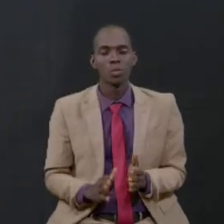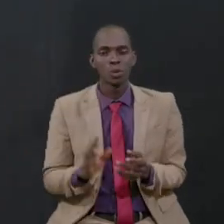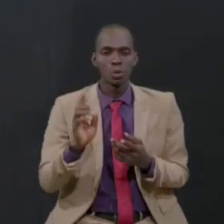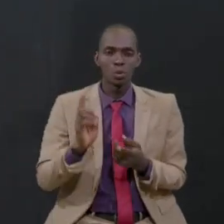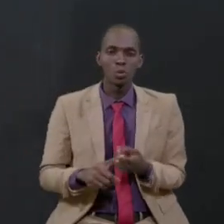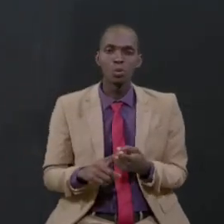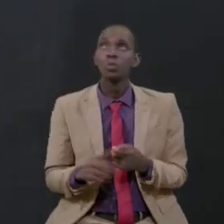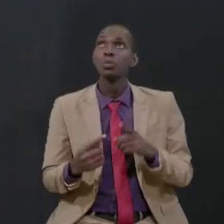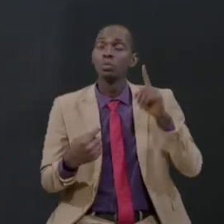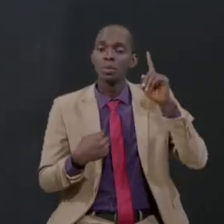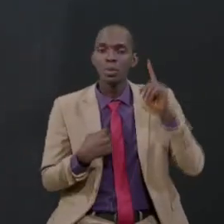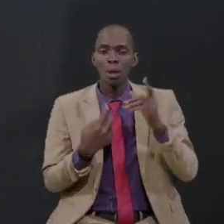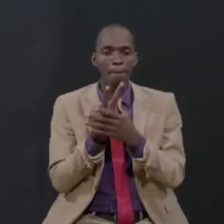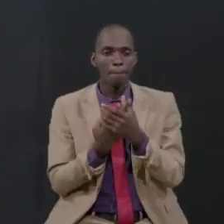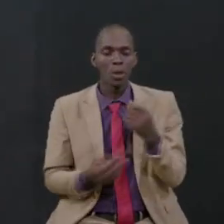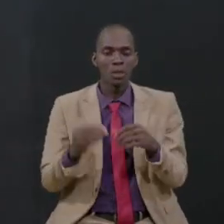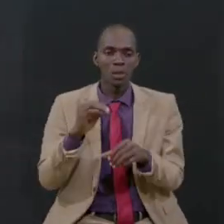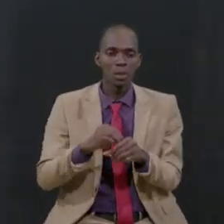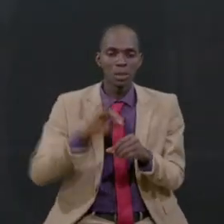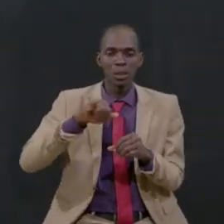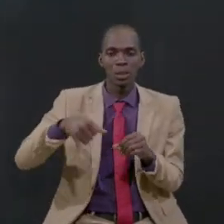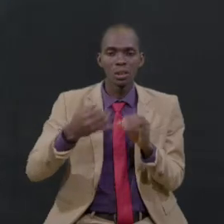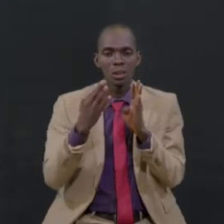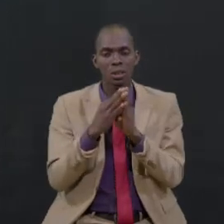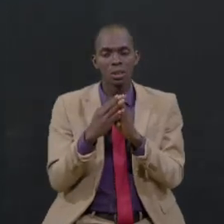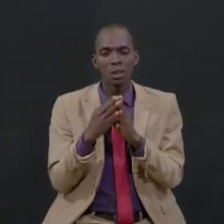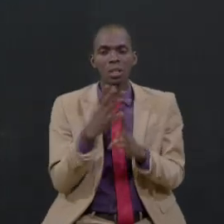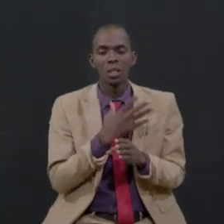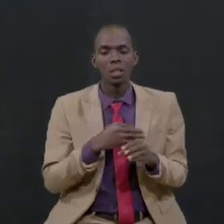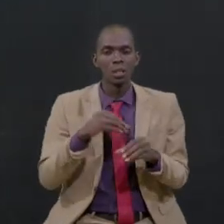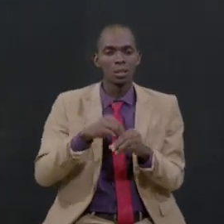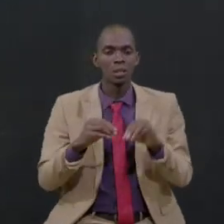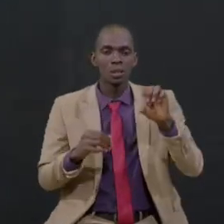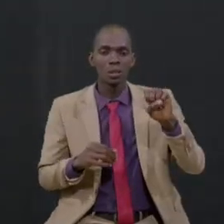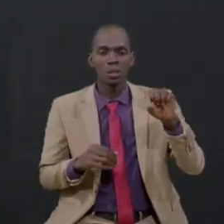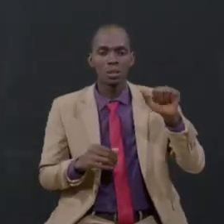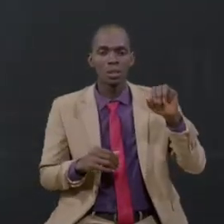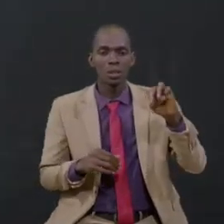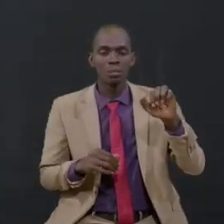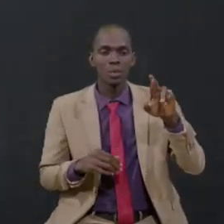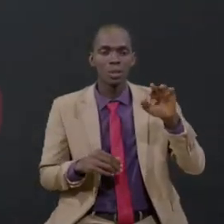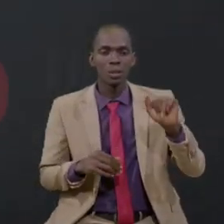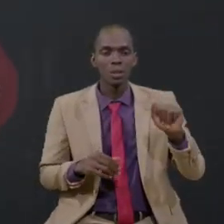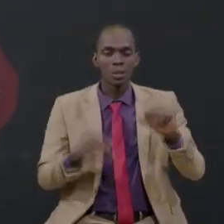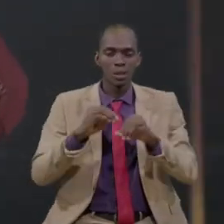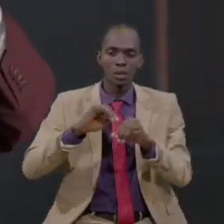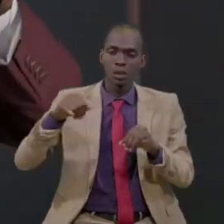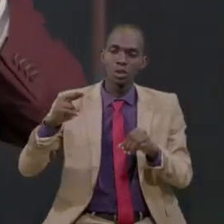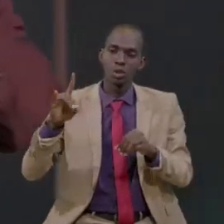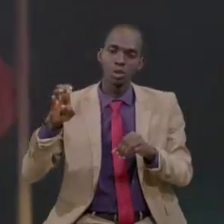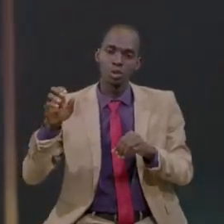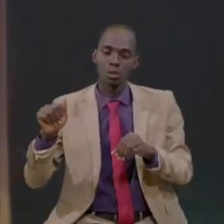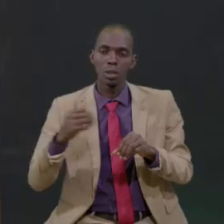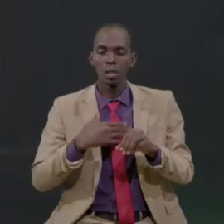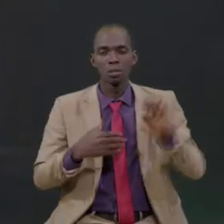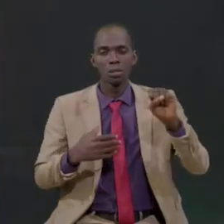Jerusalem and in Samaria, in Judea and in Samaria. Look at that word, both. You see the